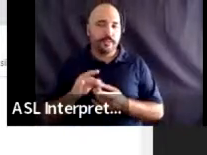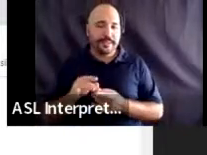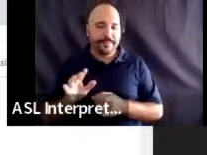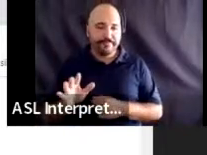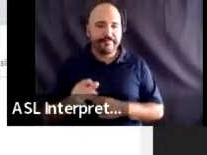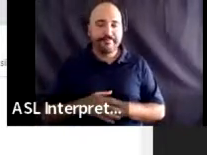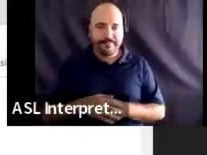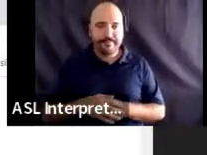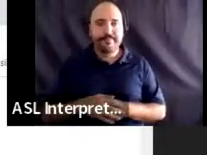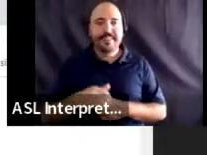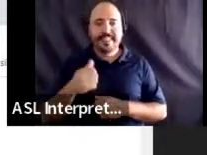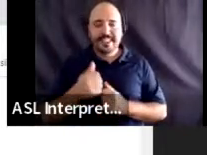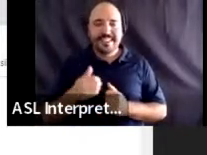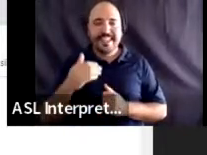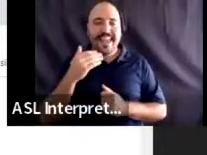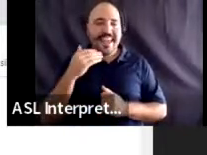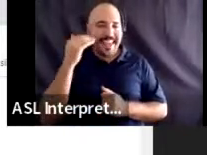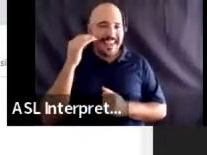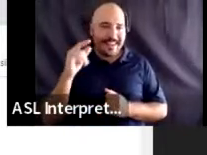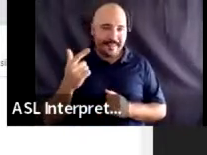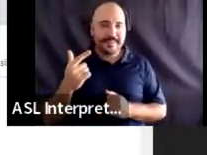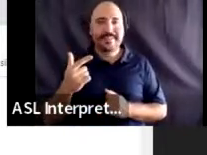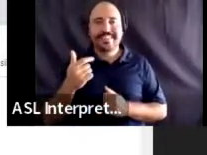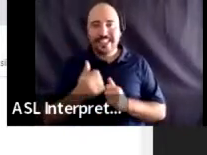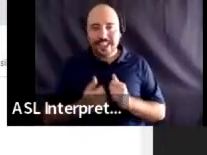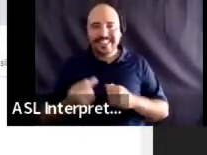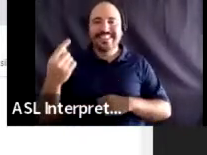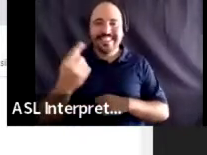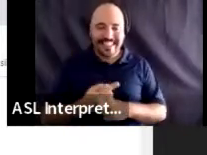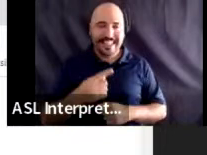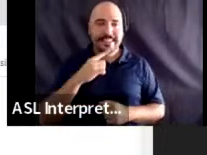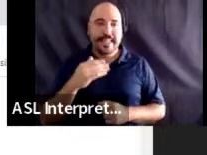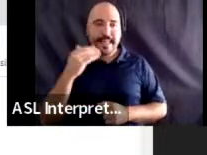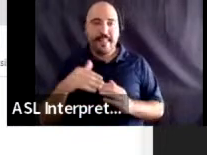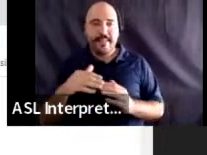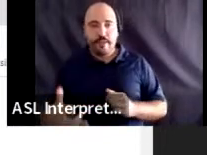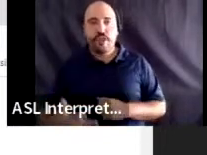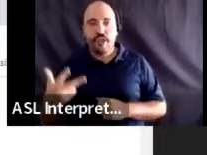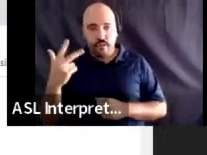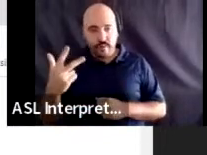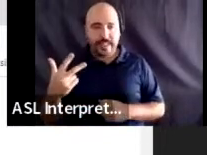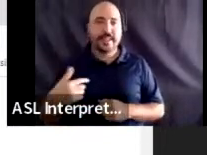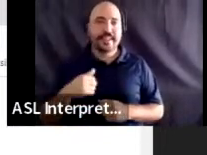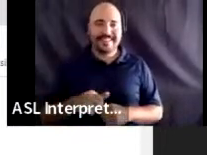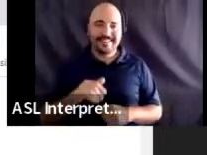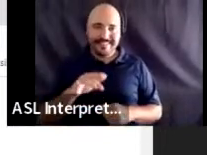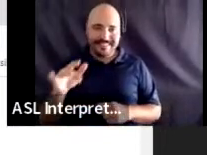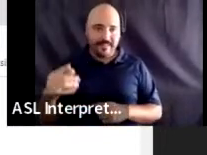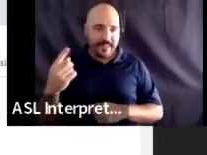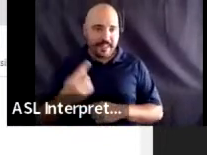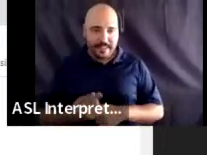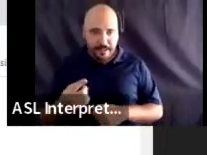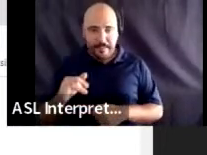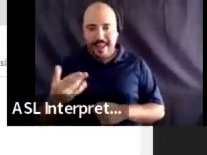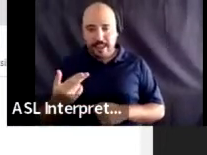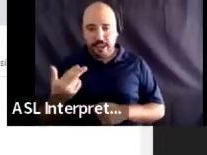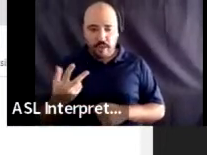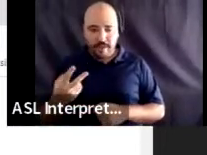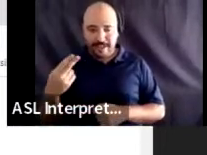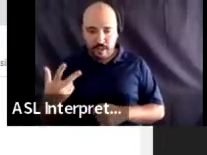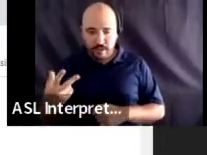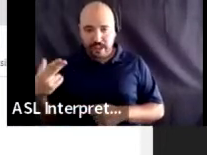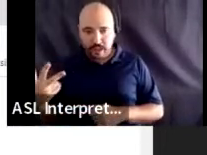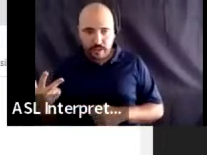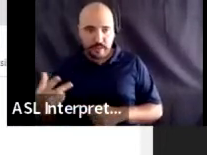each day is a heading level 3. So if I just wanted to navigate the days, I can navigate by heading 3s.